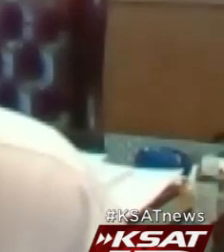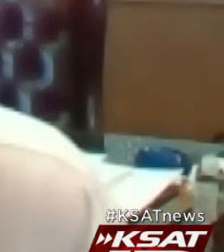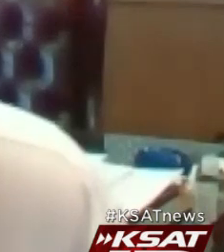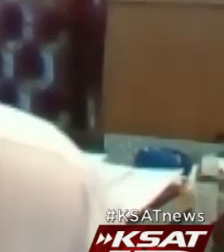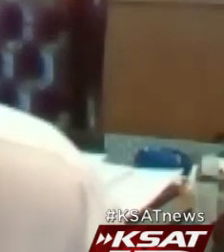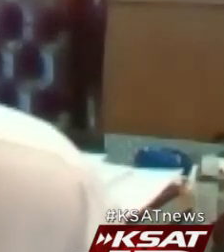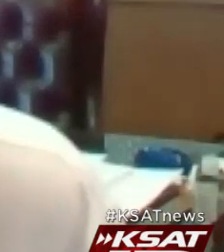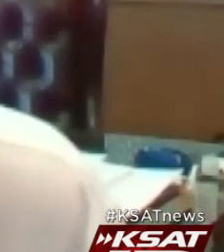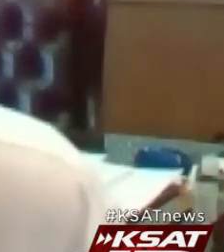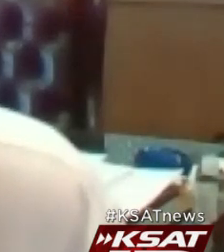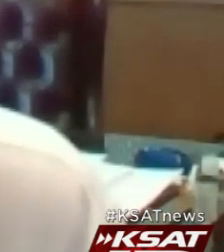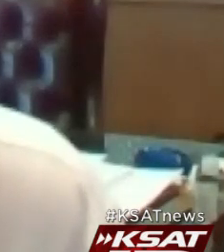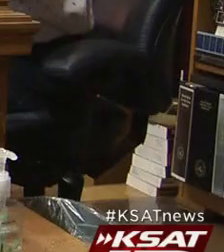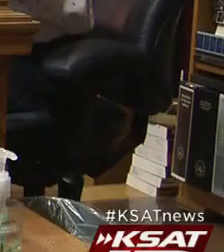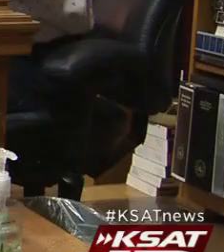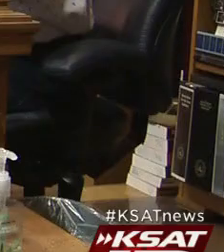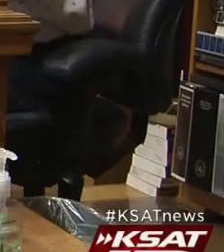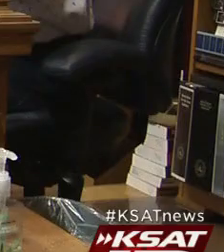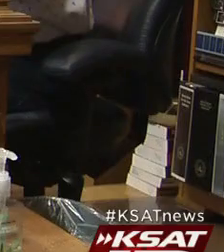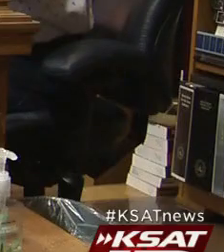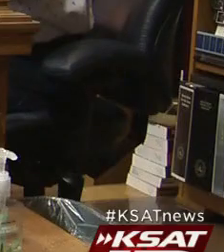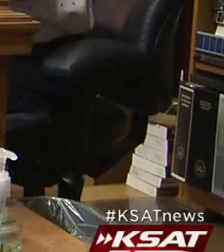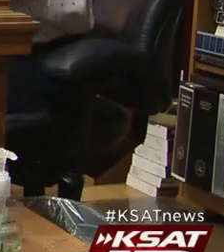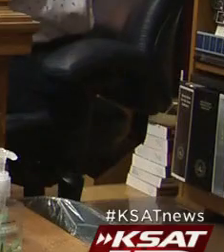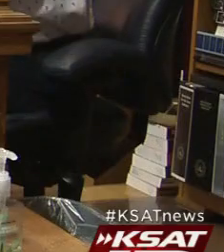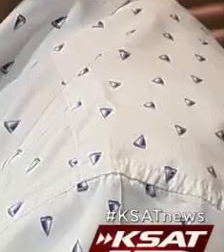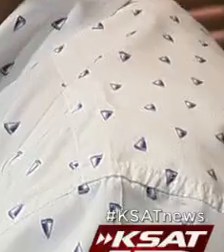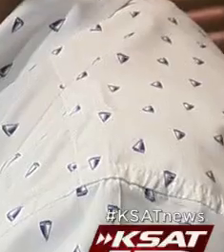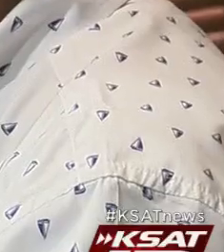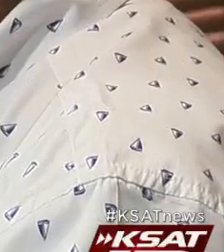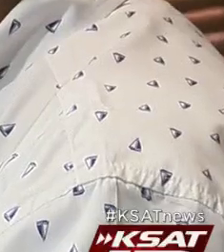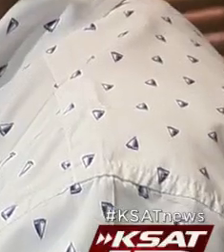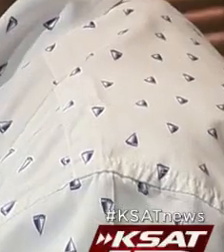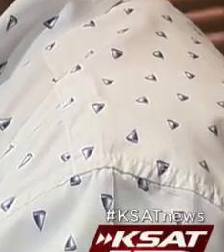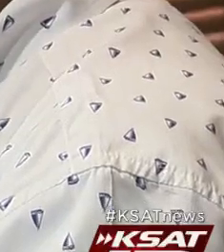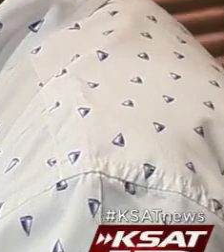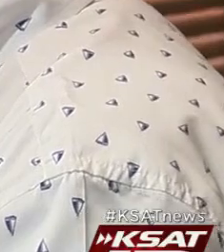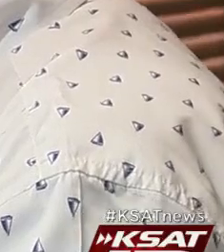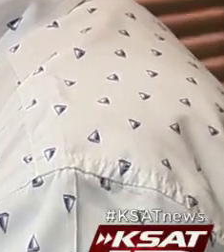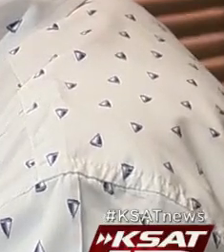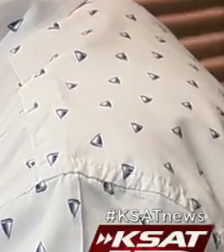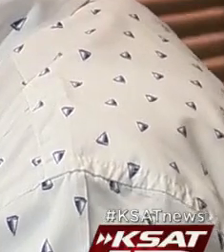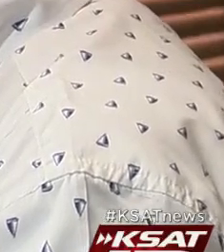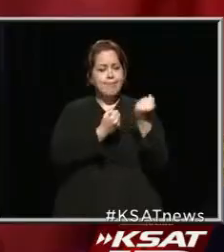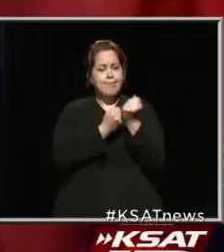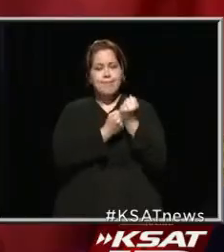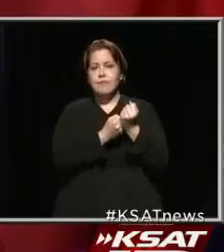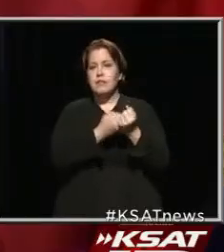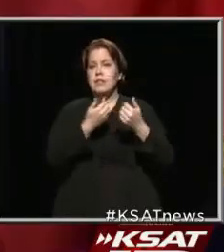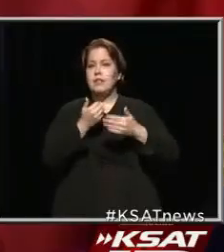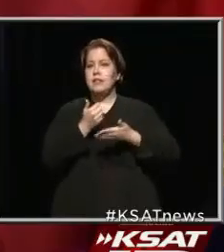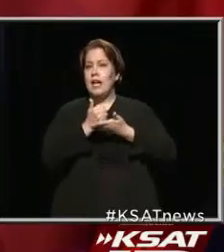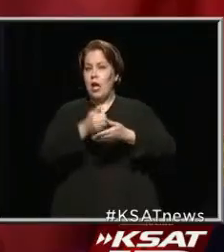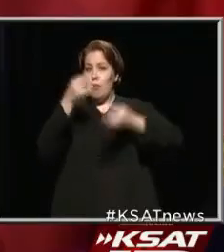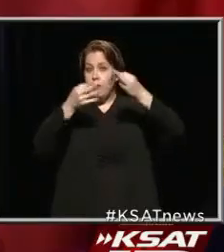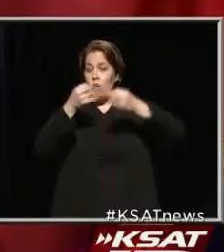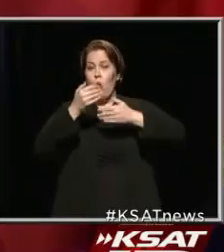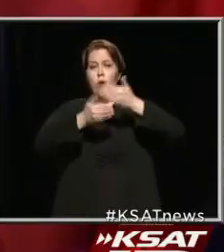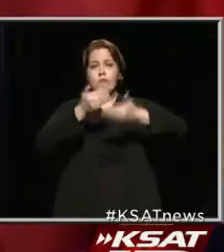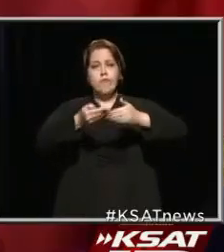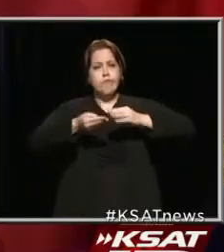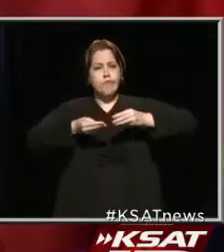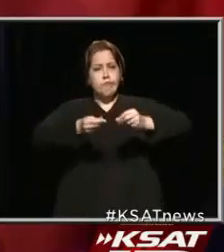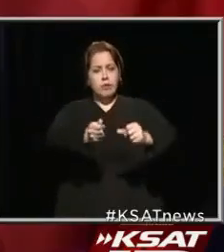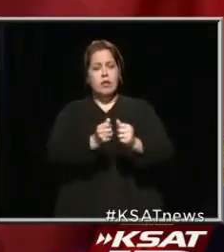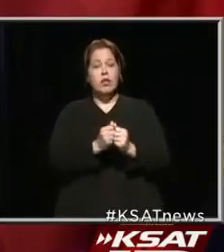we're real pleased that the county embraced it. Sakai said he shares Judge Wolf's vision for the new court. Hopefully this